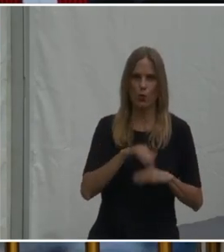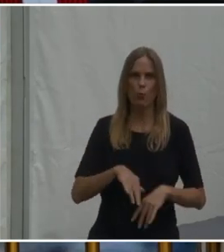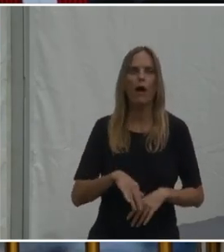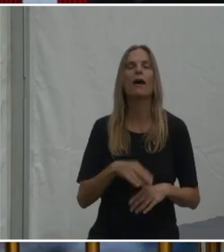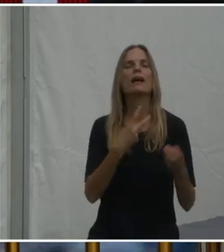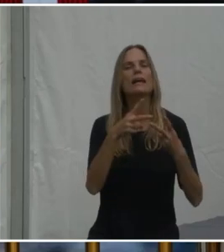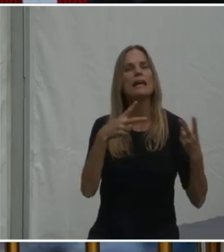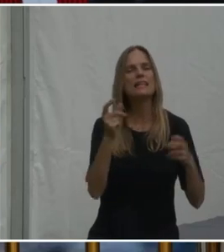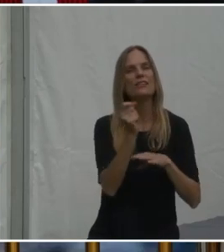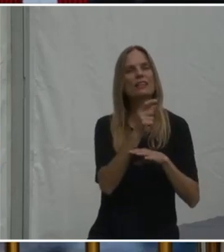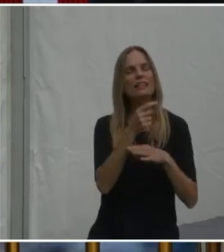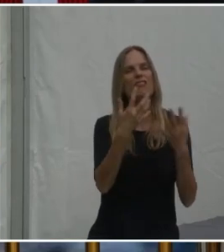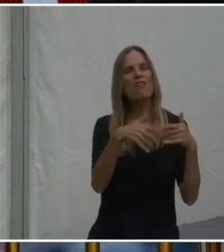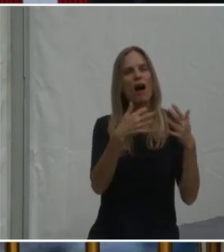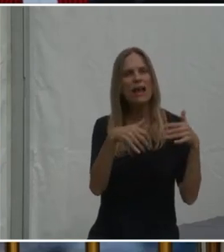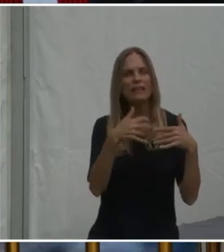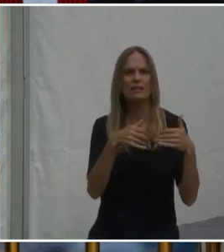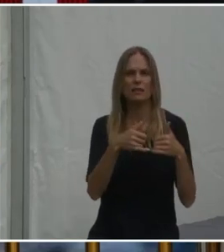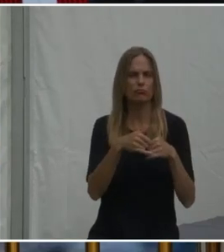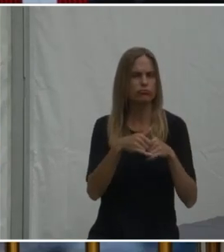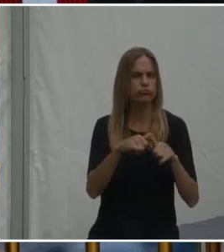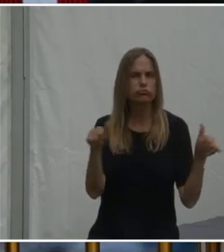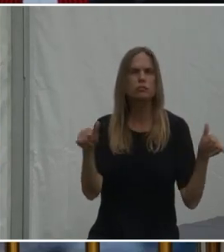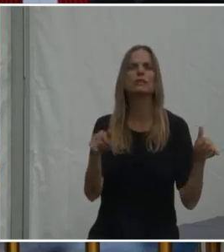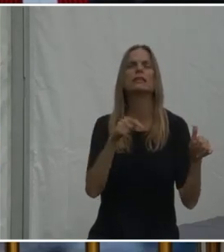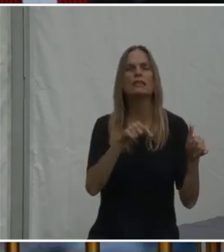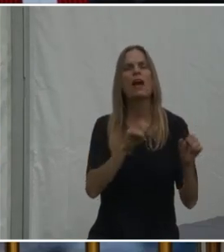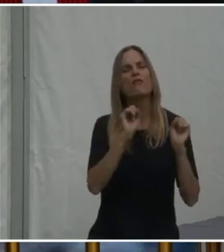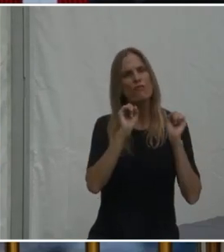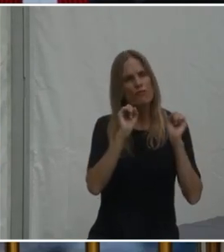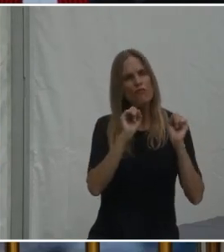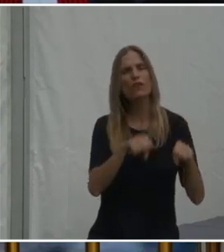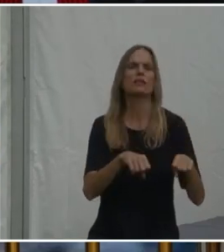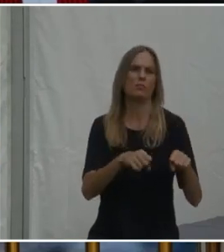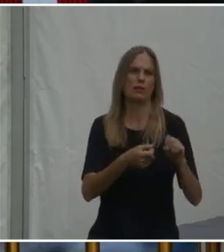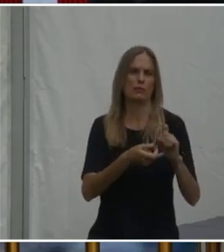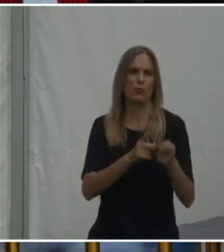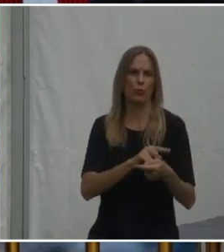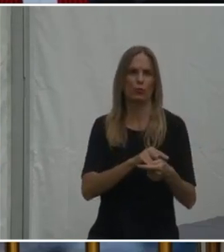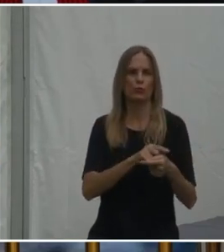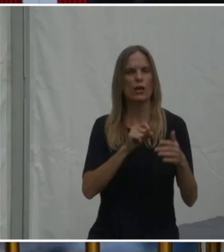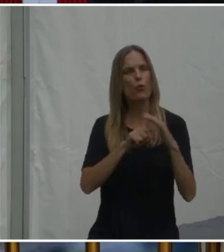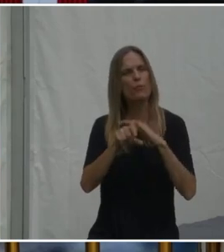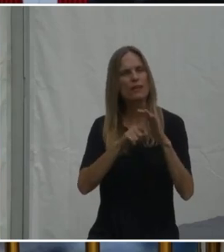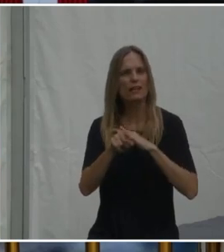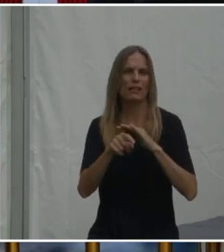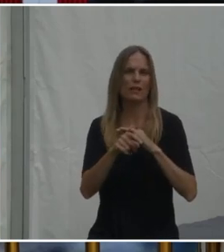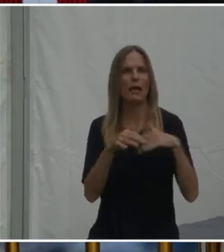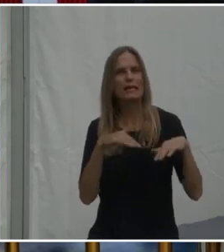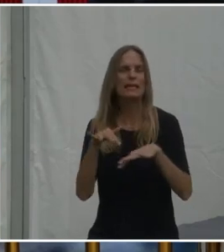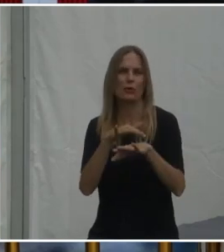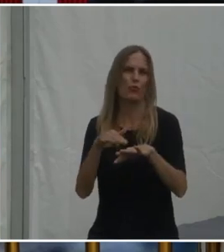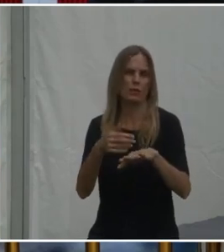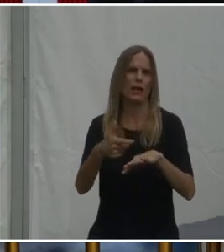digital tools has really allowed the shift from migration to mobility. And here what I mean by that, the cost of migration in the past was